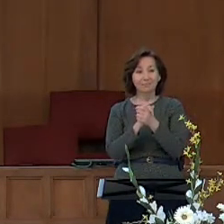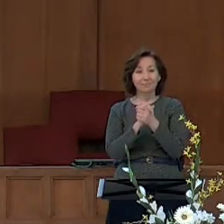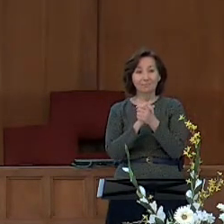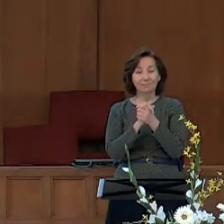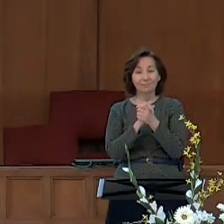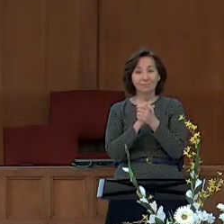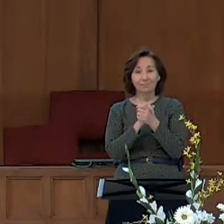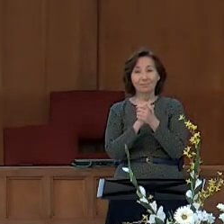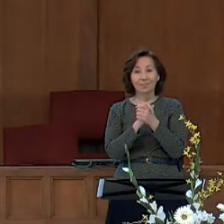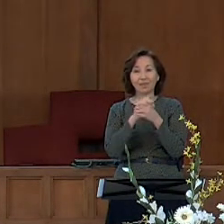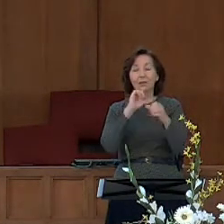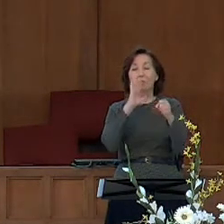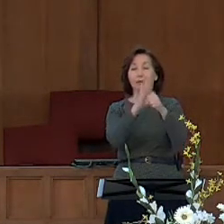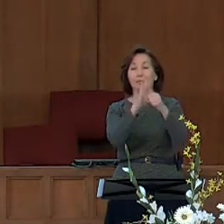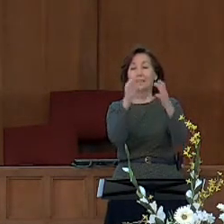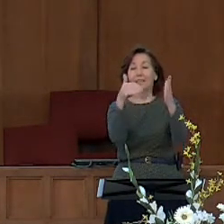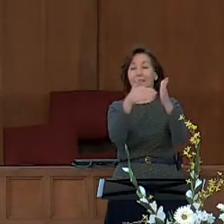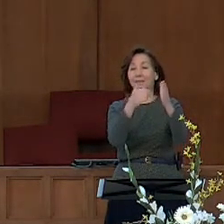to recommit myself